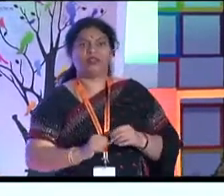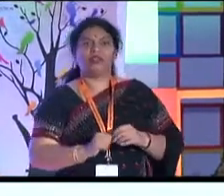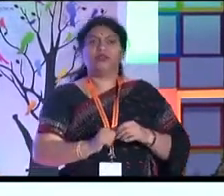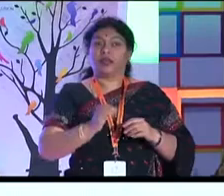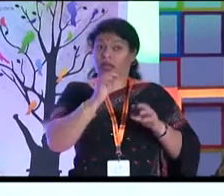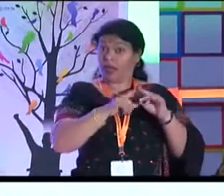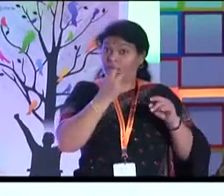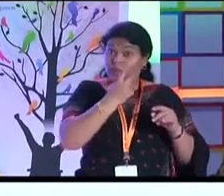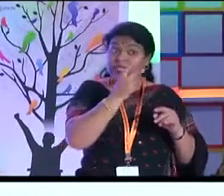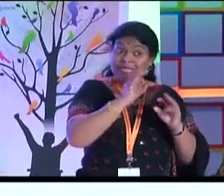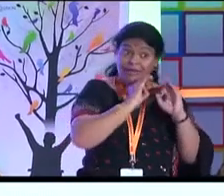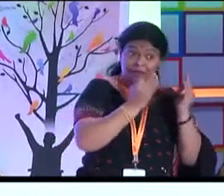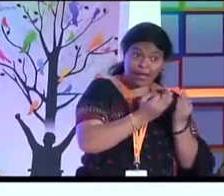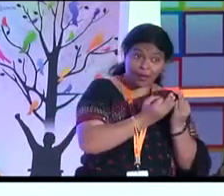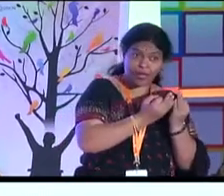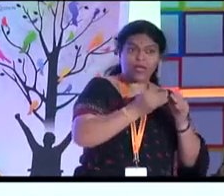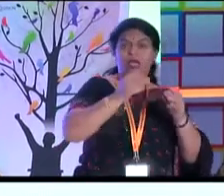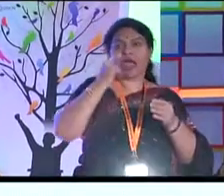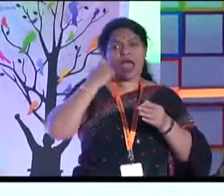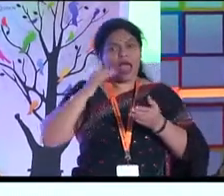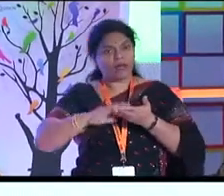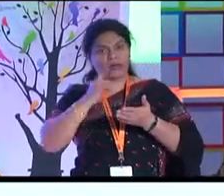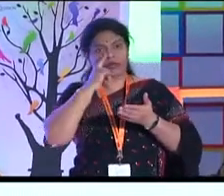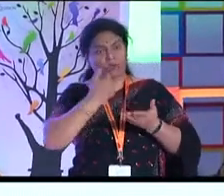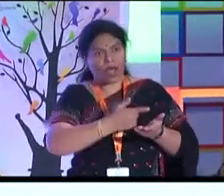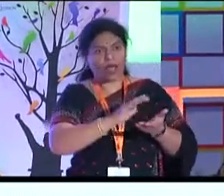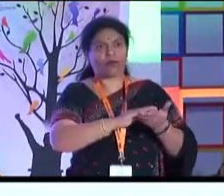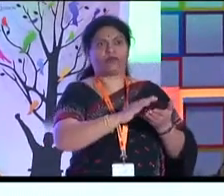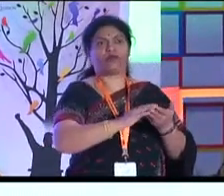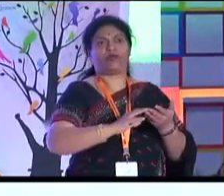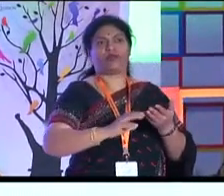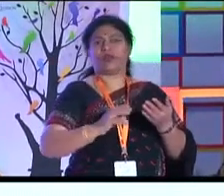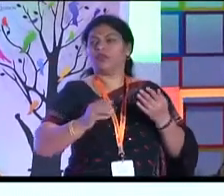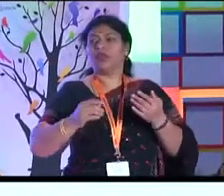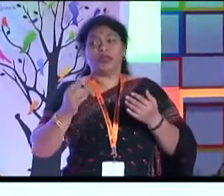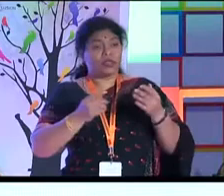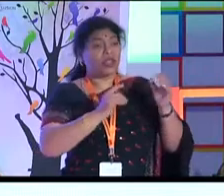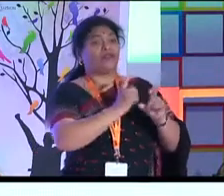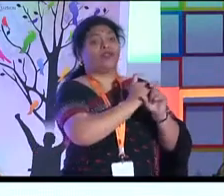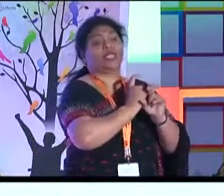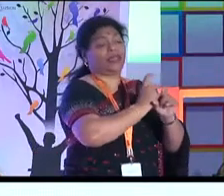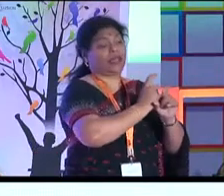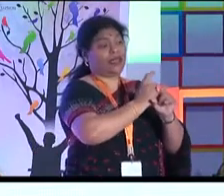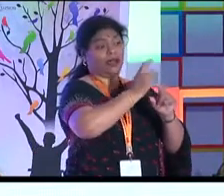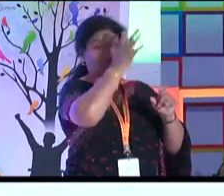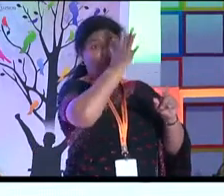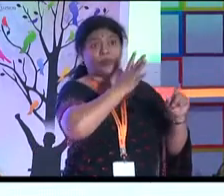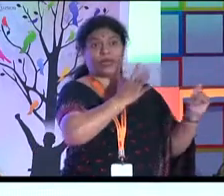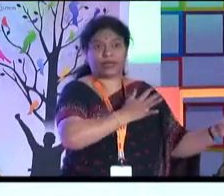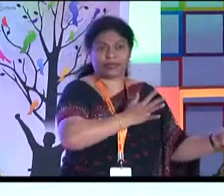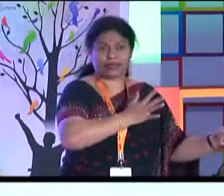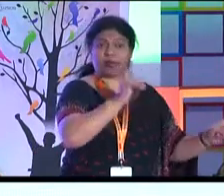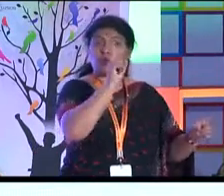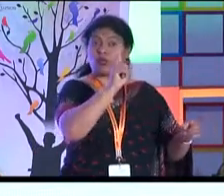If you look at a family, husband and wife, there are four older people they need to take care of. And